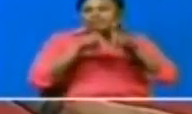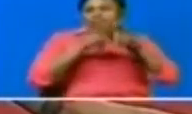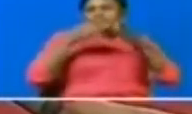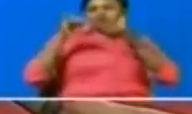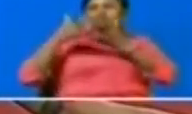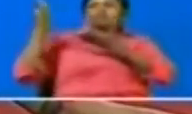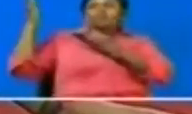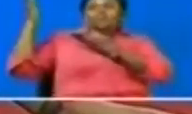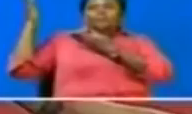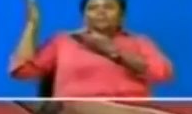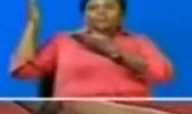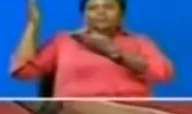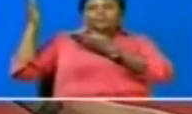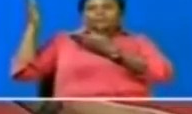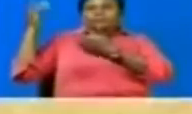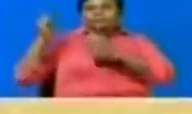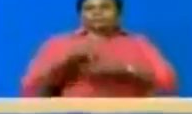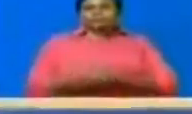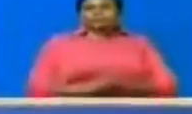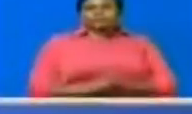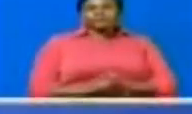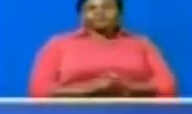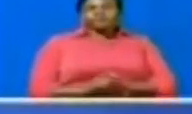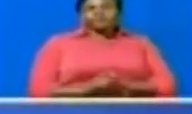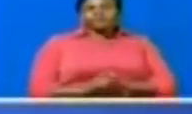now reports from Uasin Gishu.